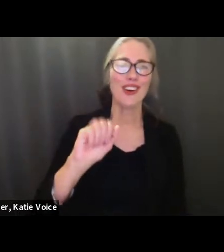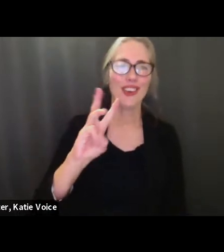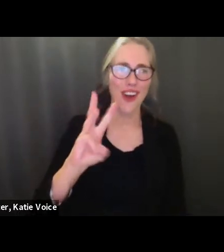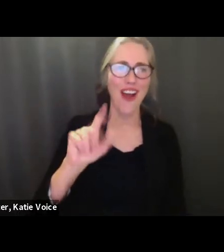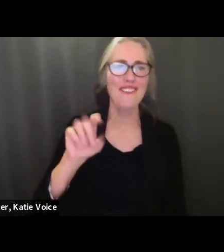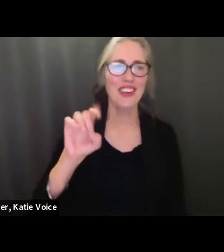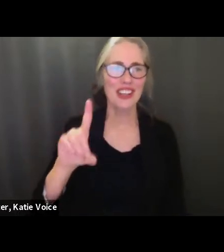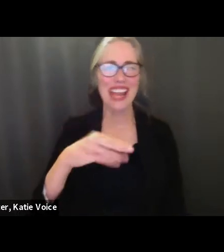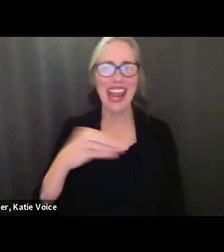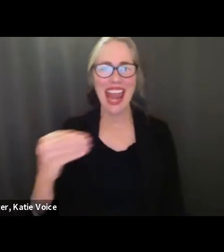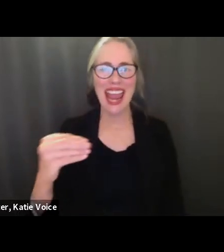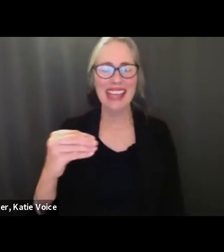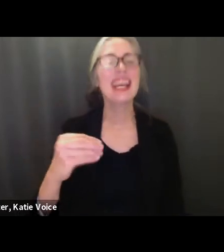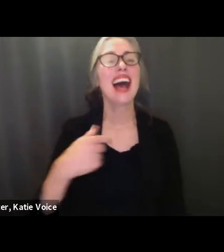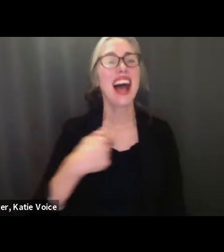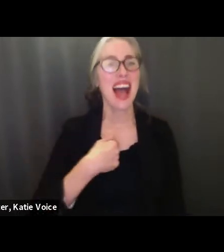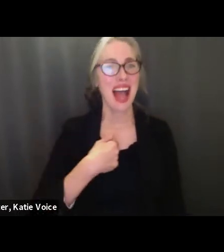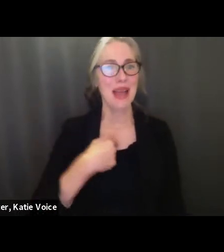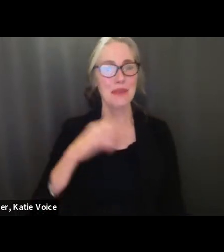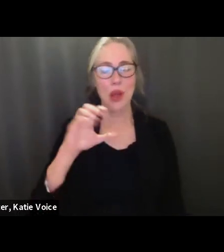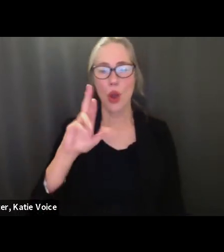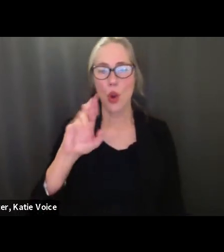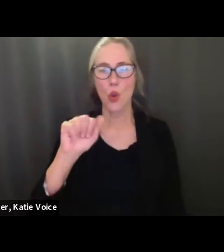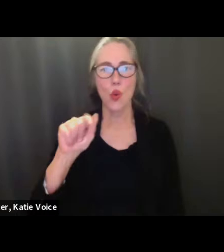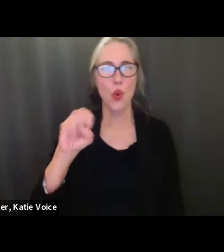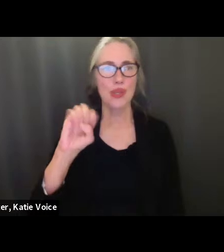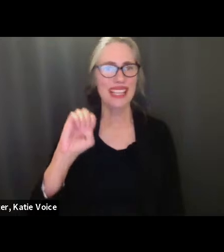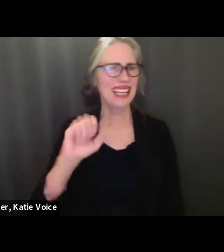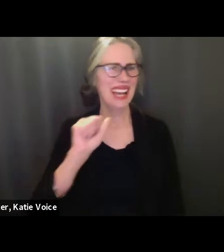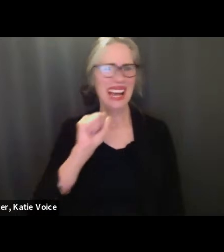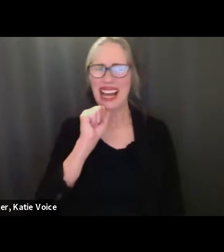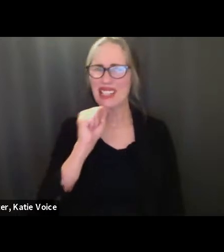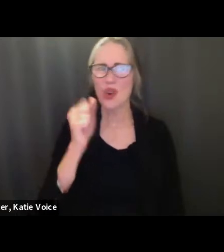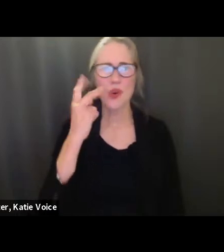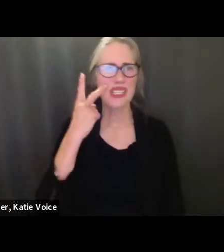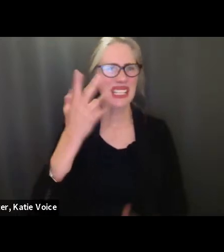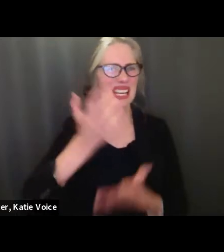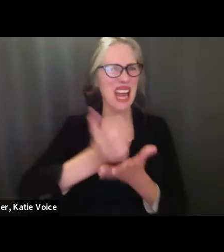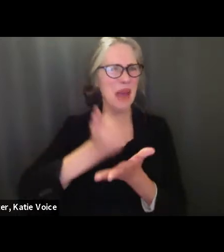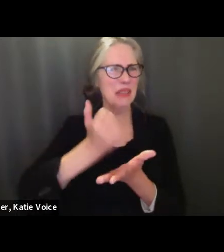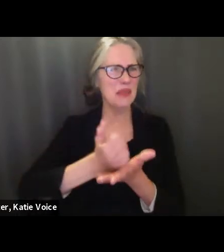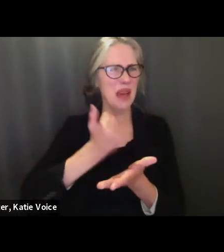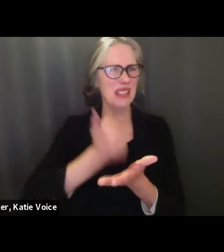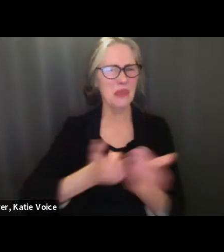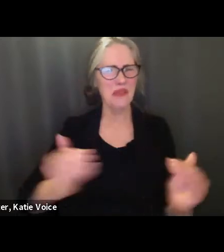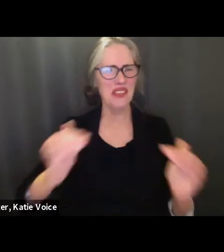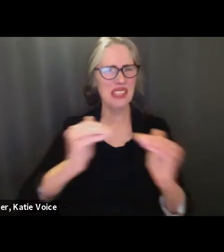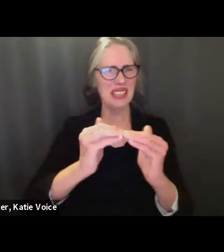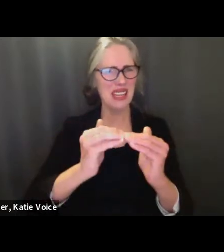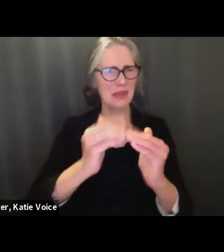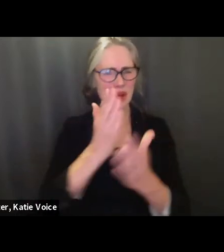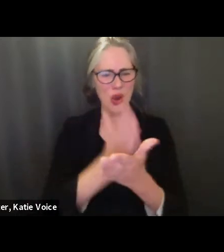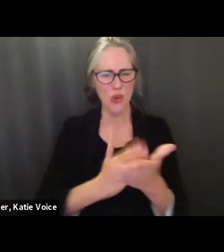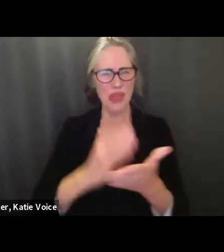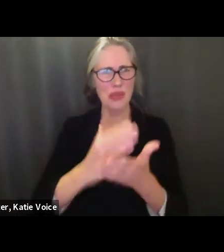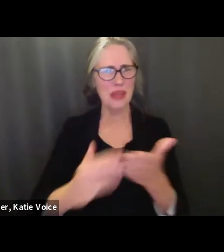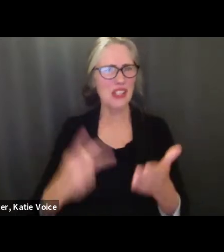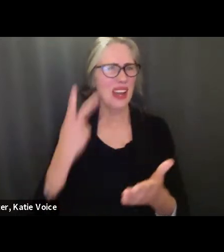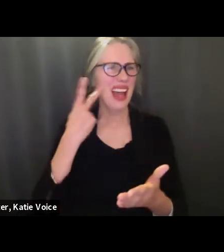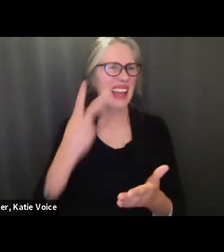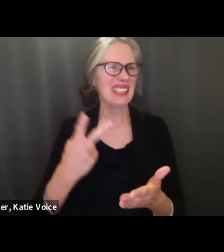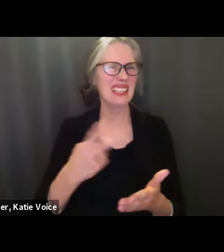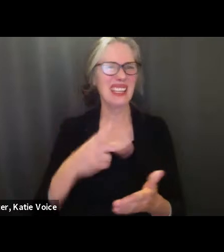Hi, Roseanne Crawford here. I see little optimizing of equity in this budget proposal. I see smoke and